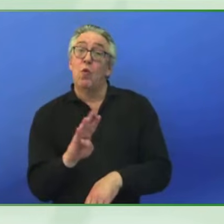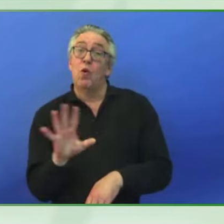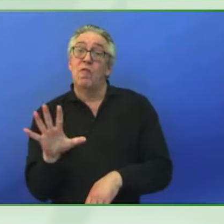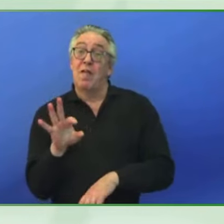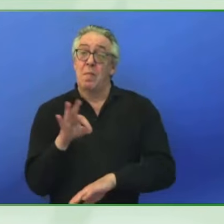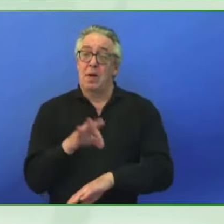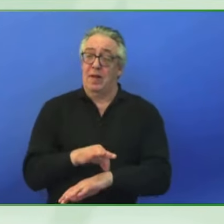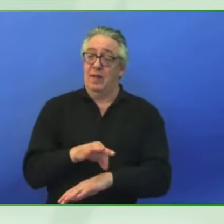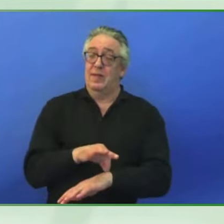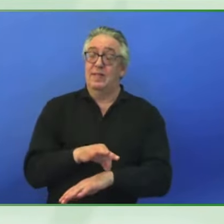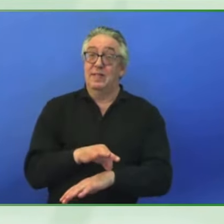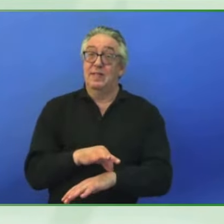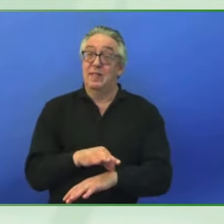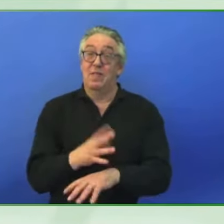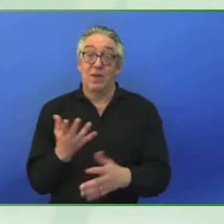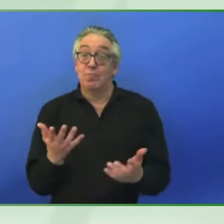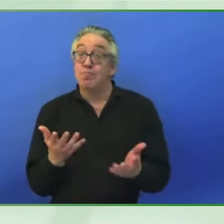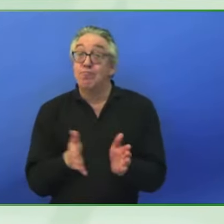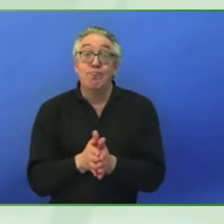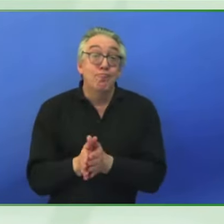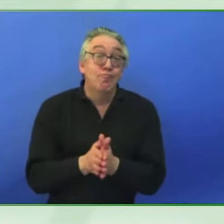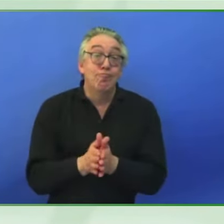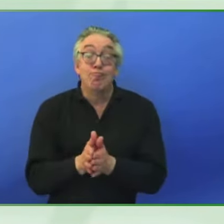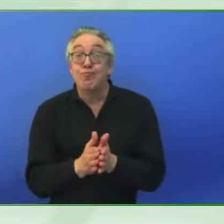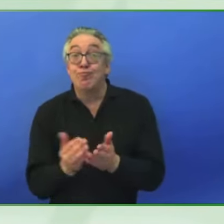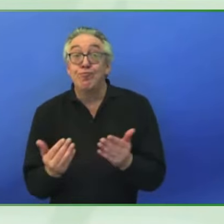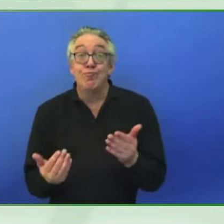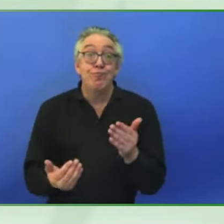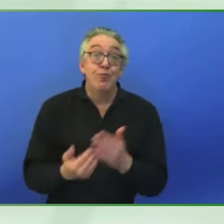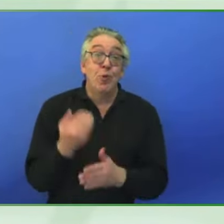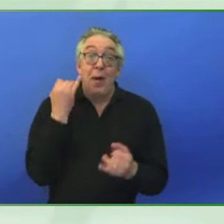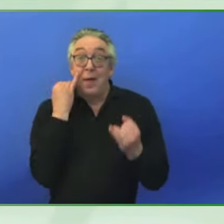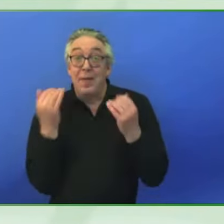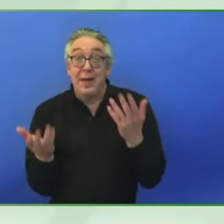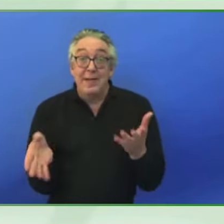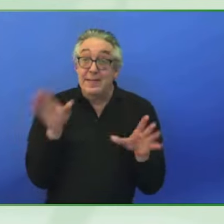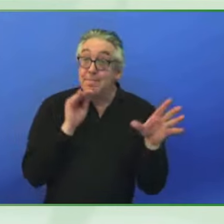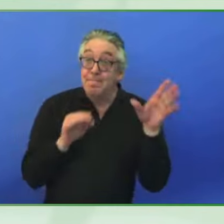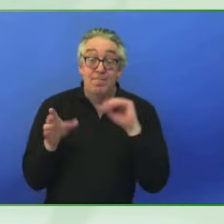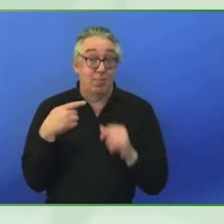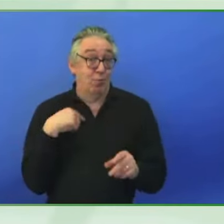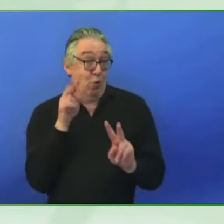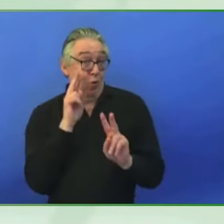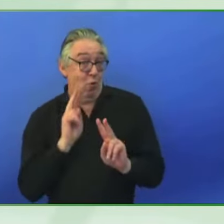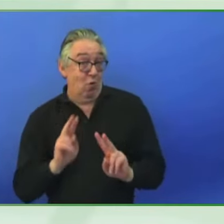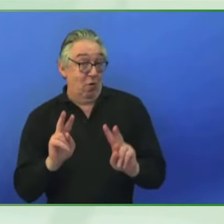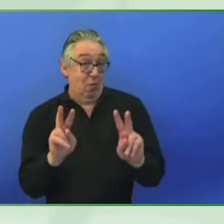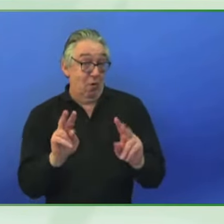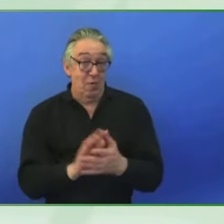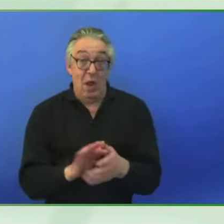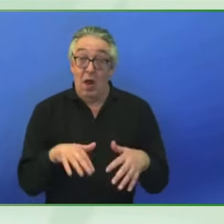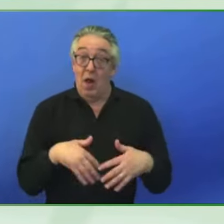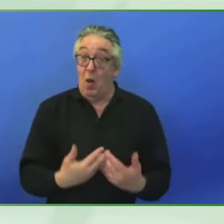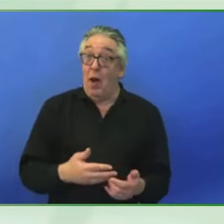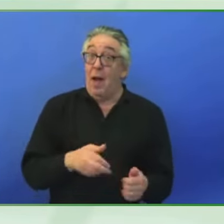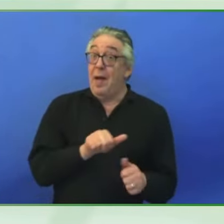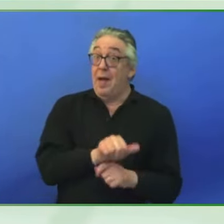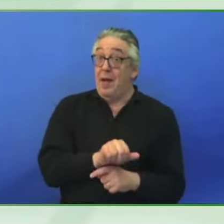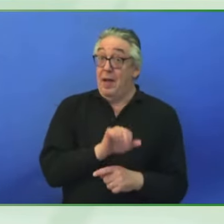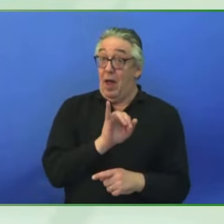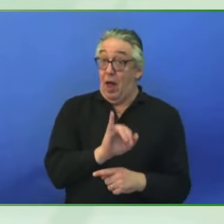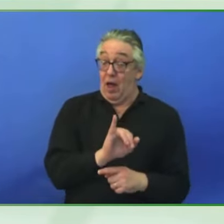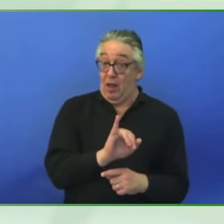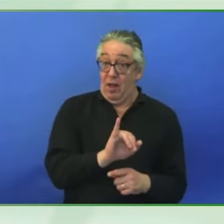insights how this project is going to work and how they're going to involve artificial intelligence in solving this